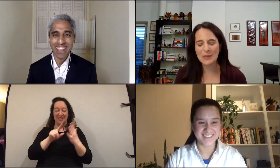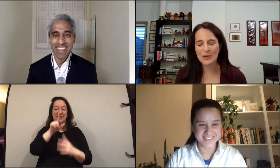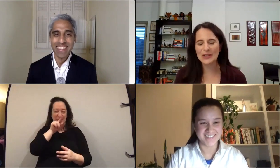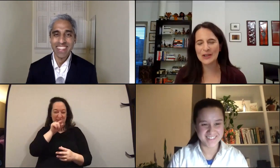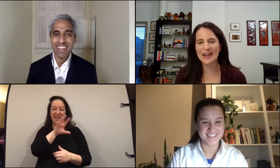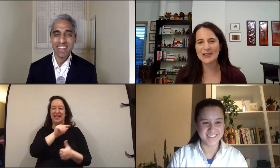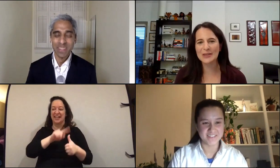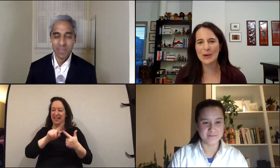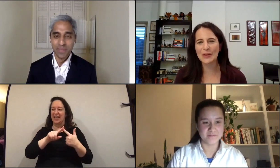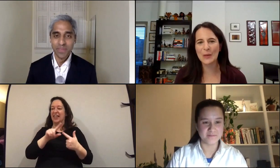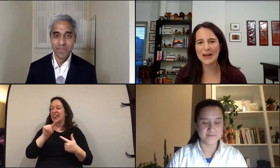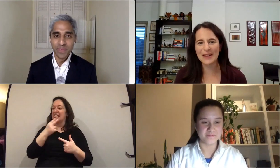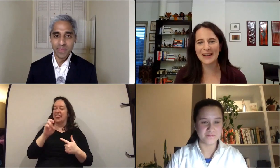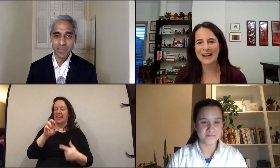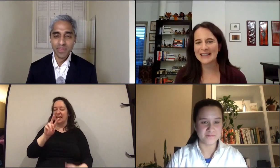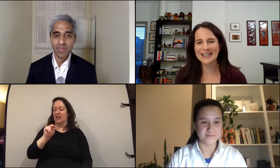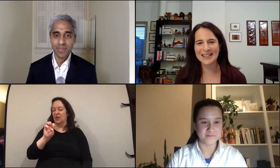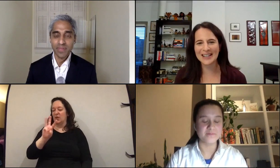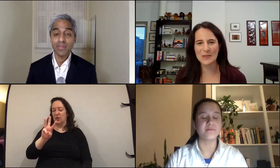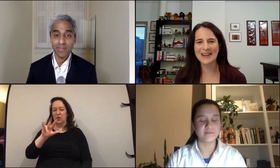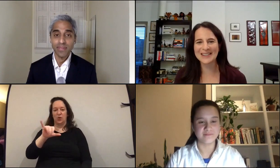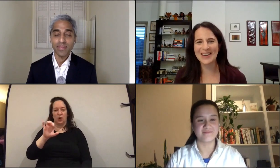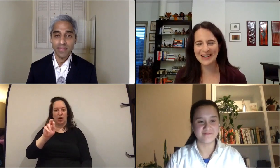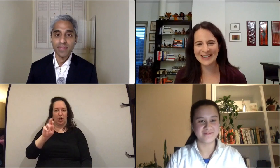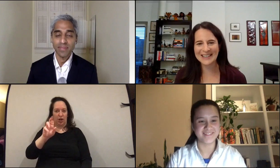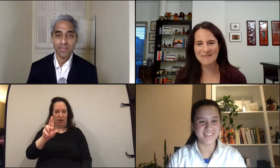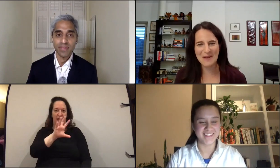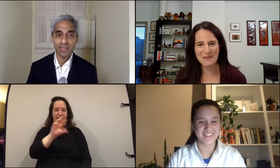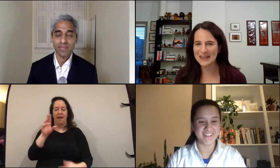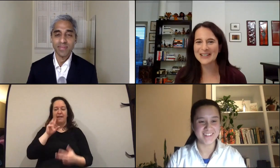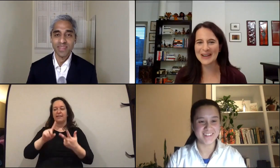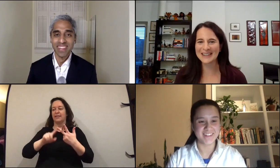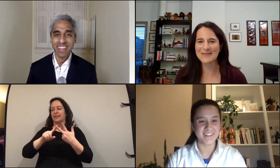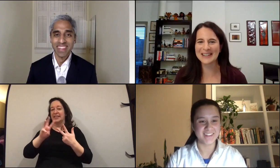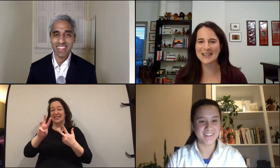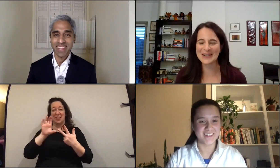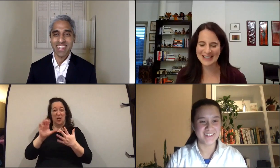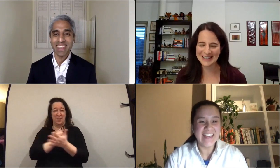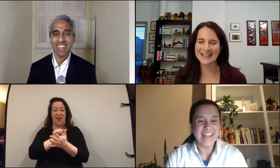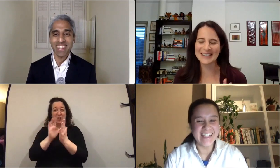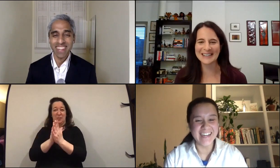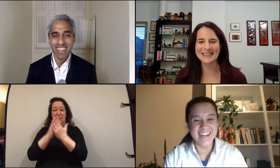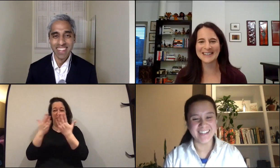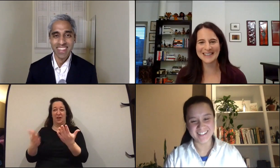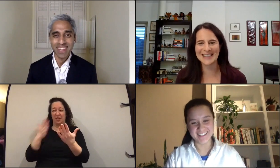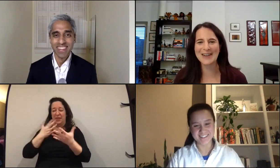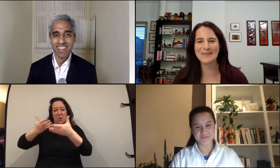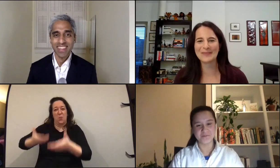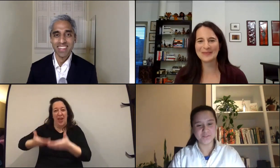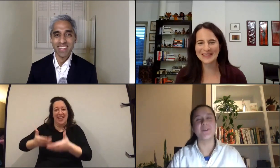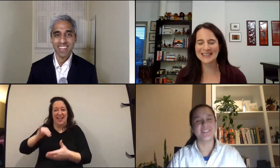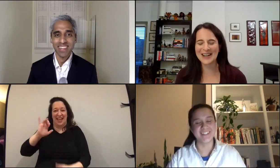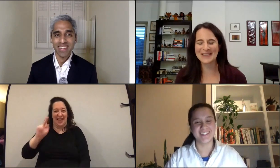things i just bought rachel kadish's book the weight of ink it's like 600 pages long it's i'm i'm gonna do it i'm gonna do it i just i need a little a